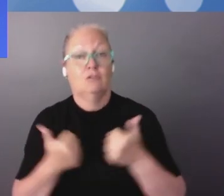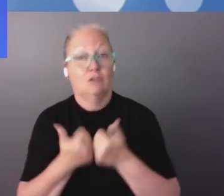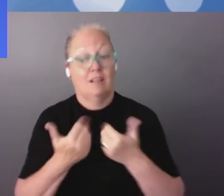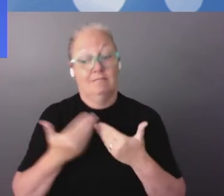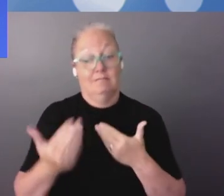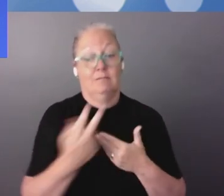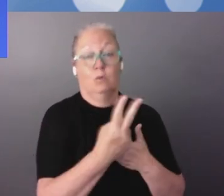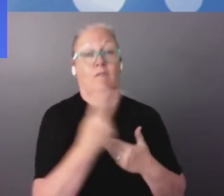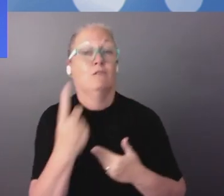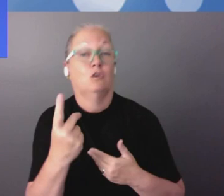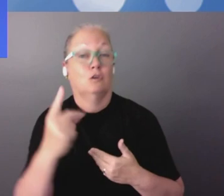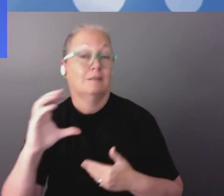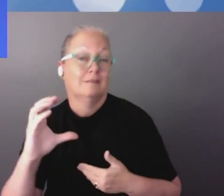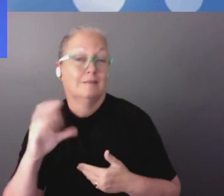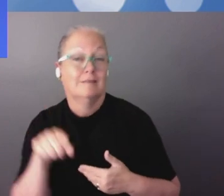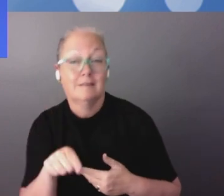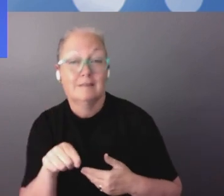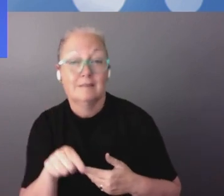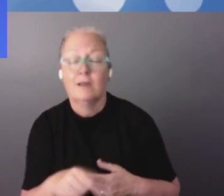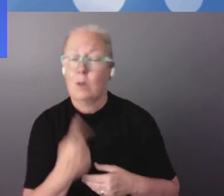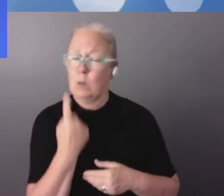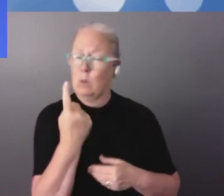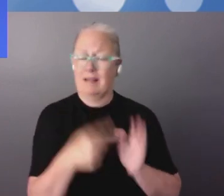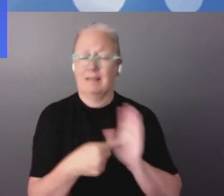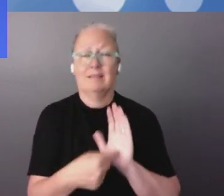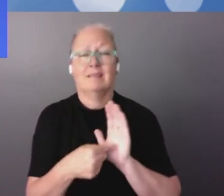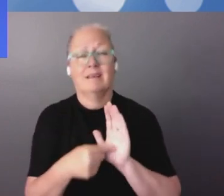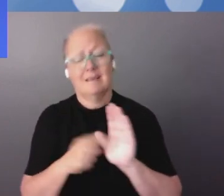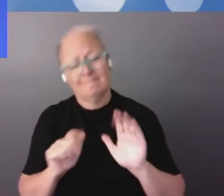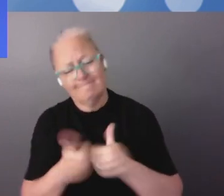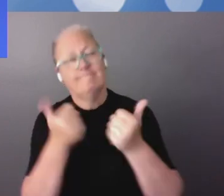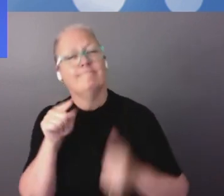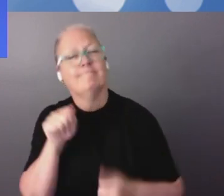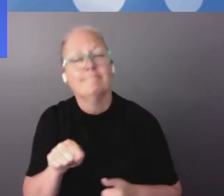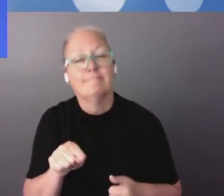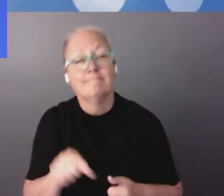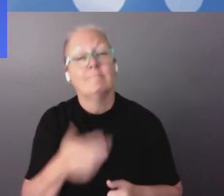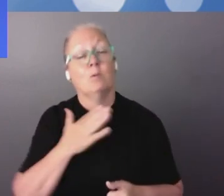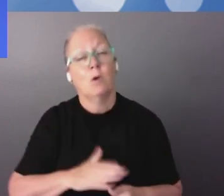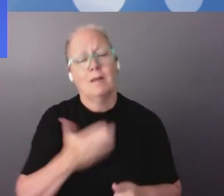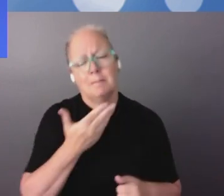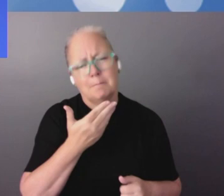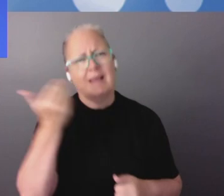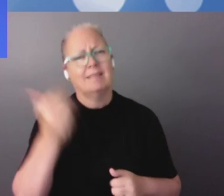greatest challenges of the 21st century is to develop best practices